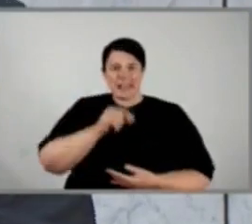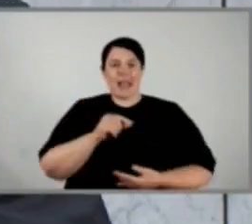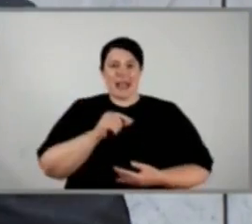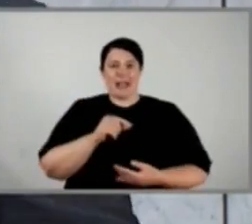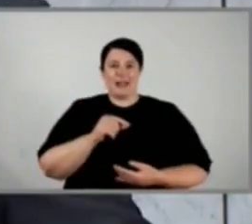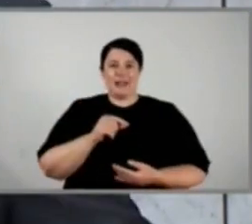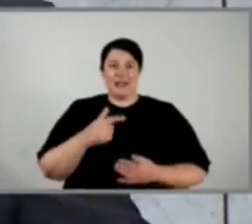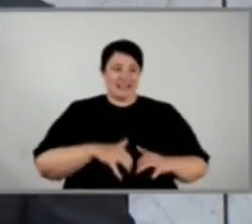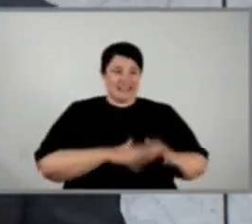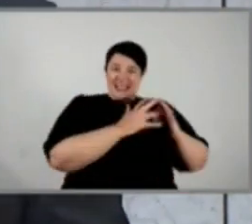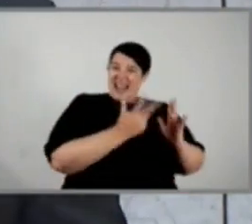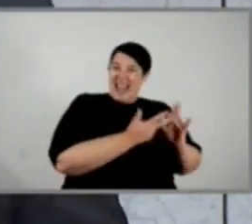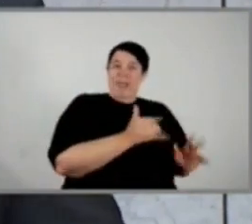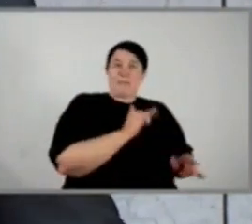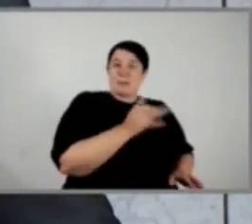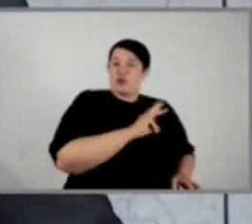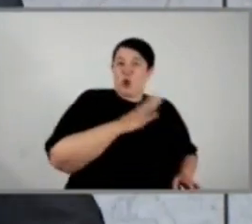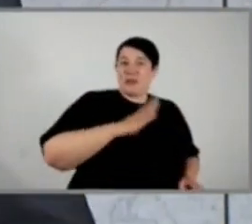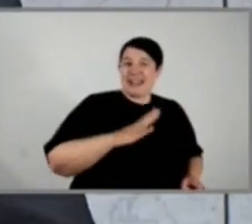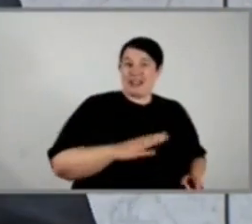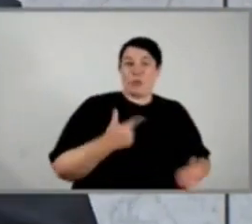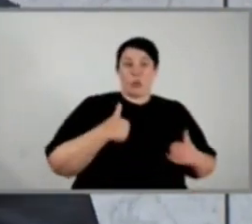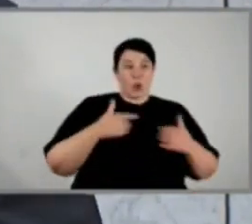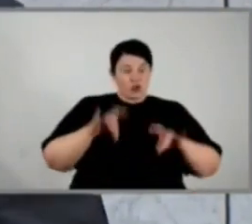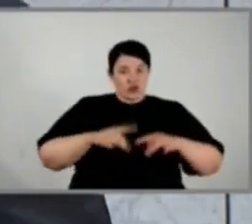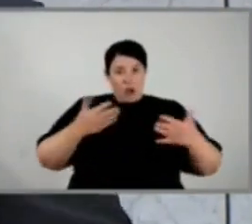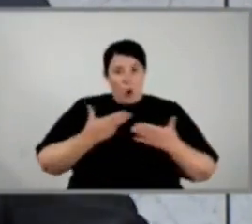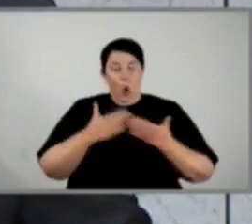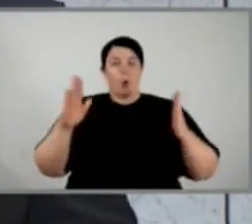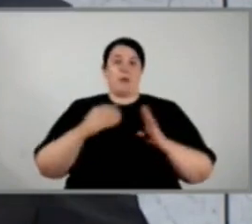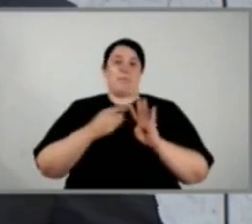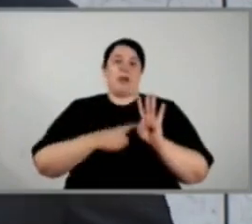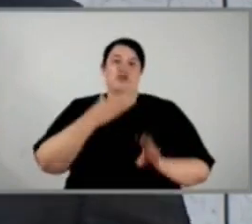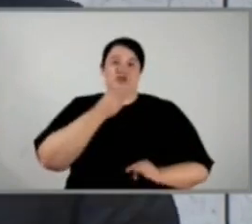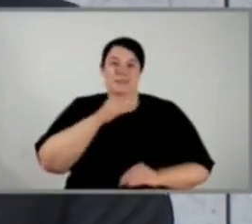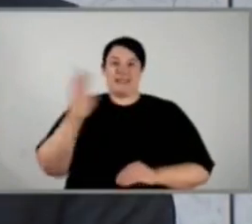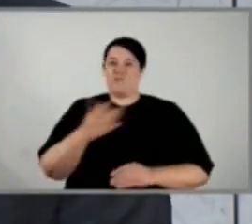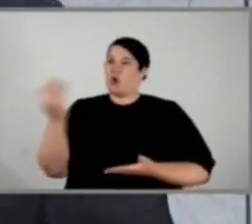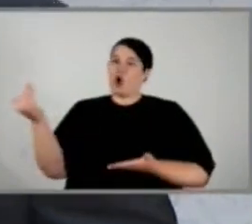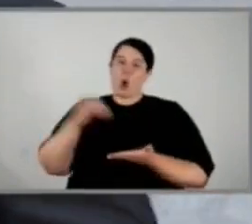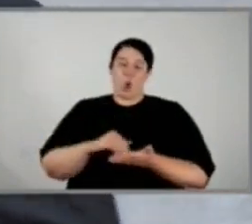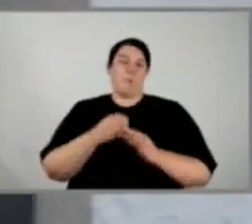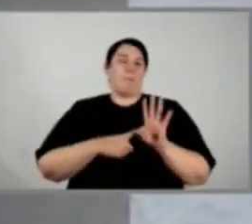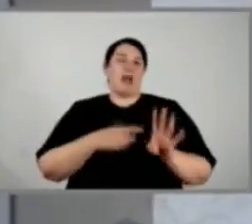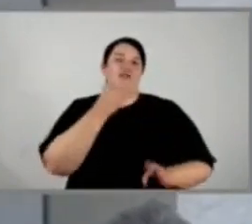to get Australian open by Christmas and to get Australians home by Christmas. Thank you all very much.